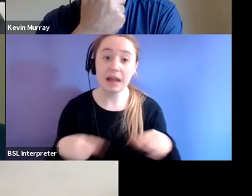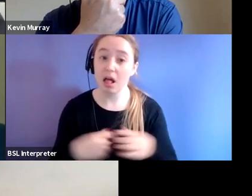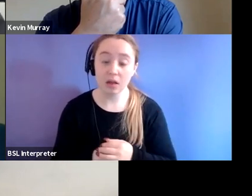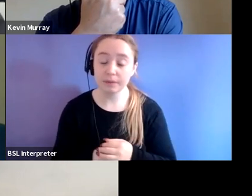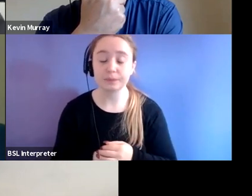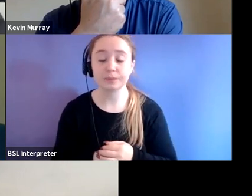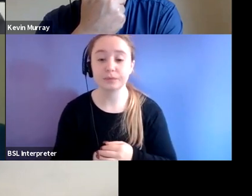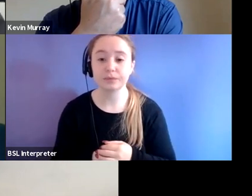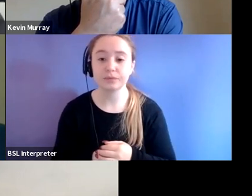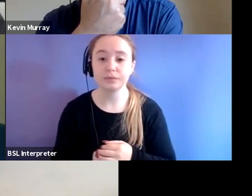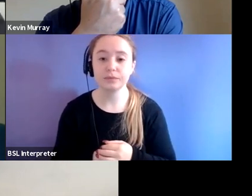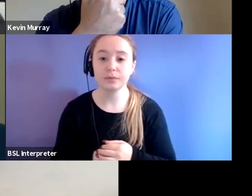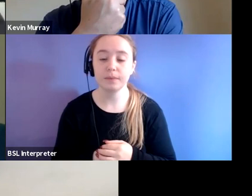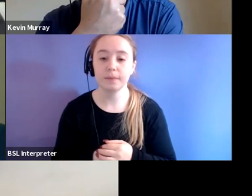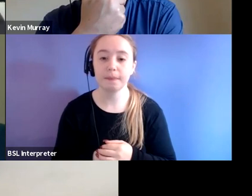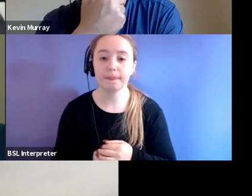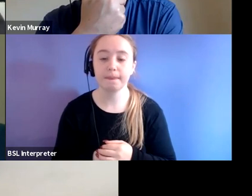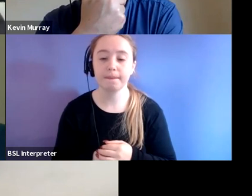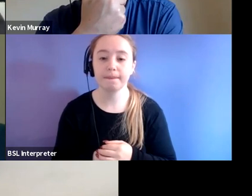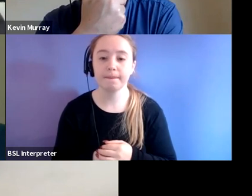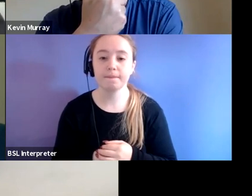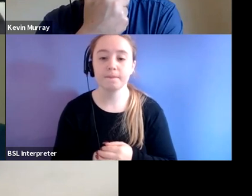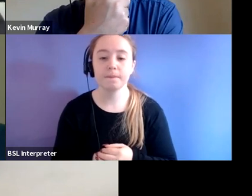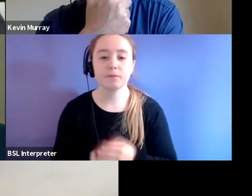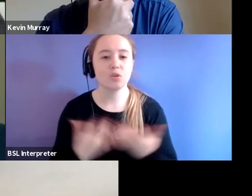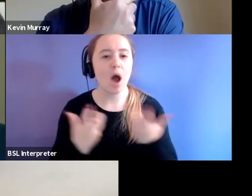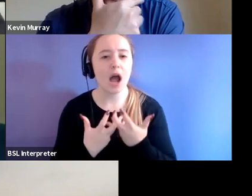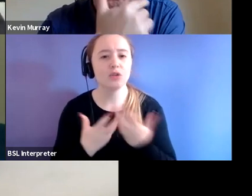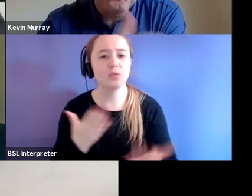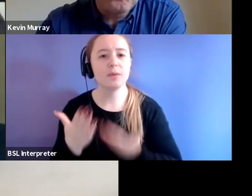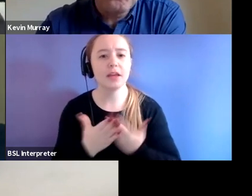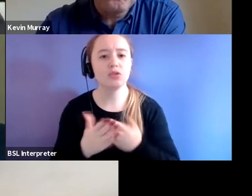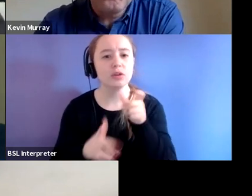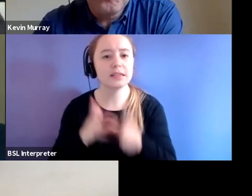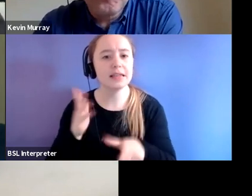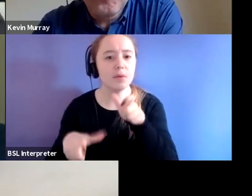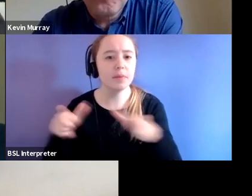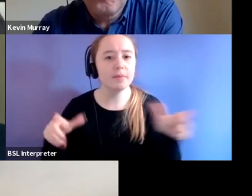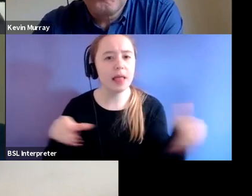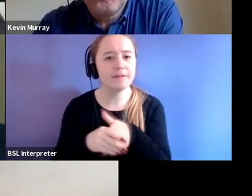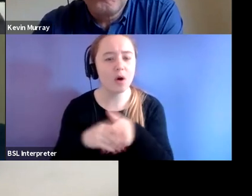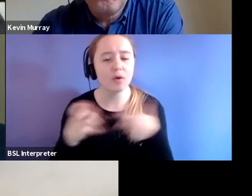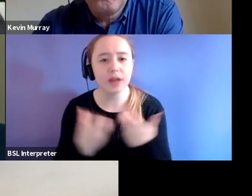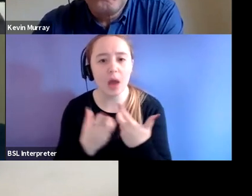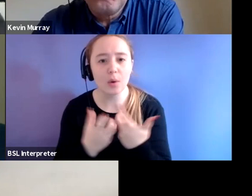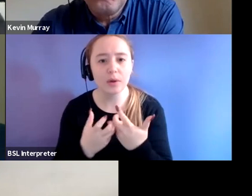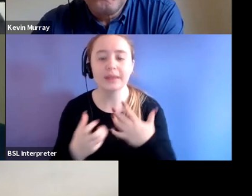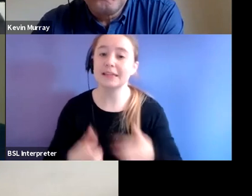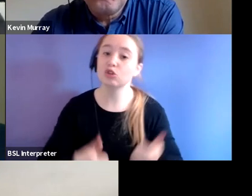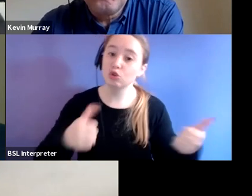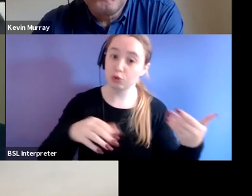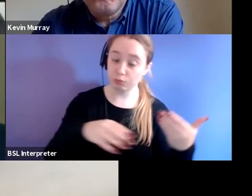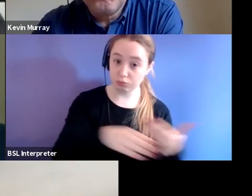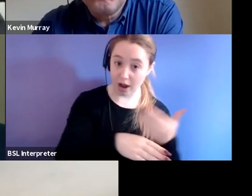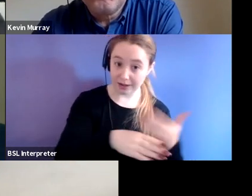point, referring to sort of how we ensure disabled people are involved, as well as adopting some of the good practice, which I think we've